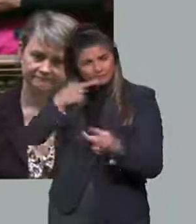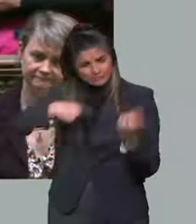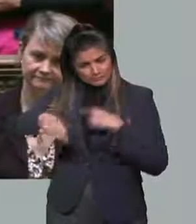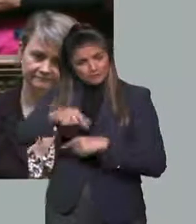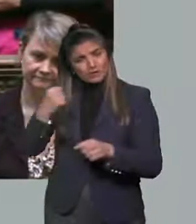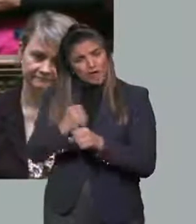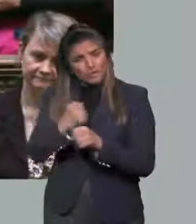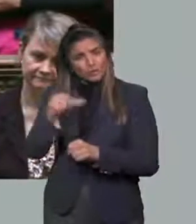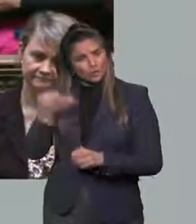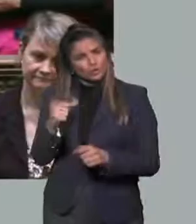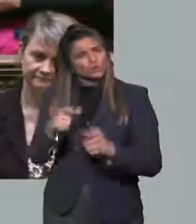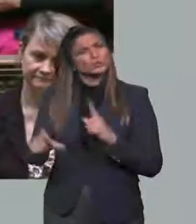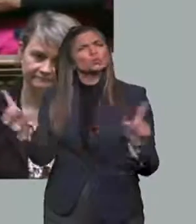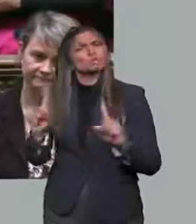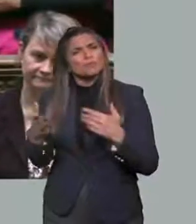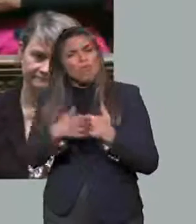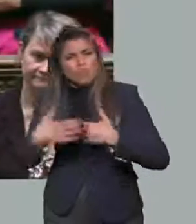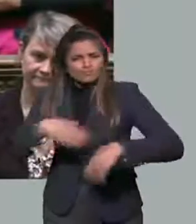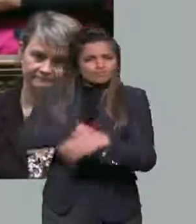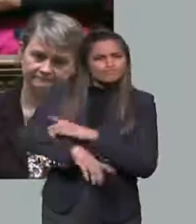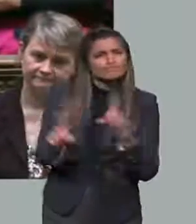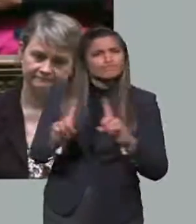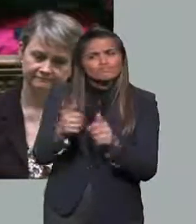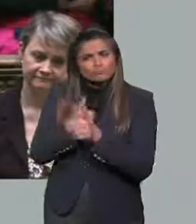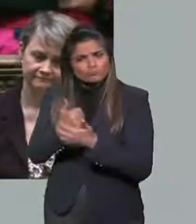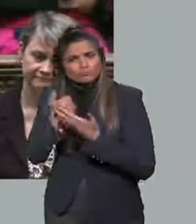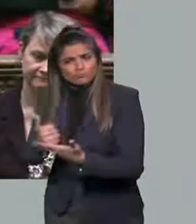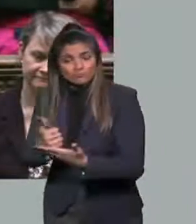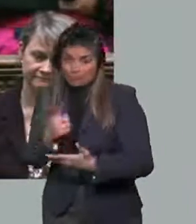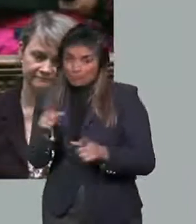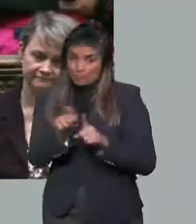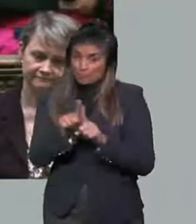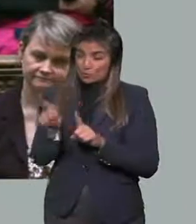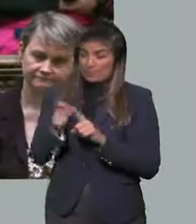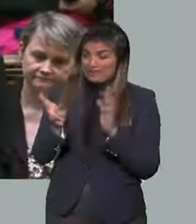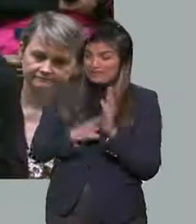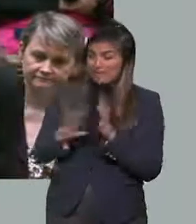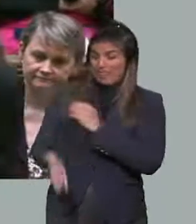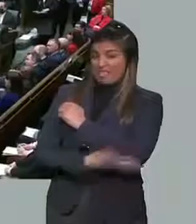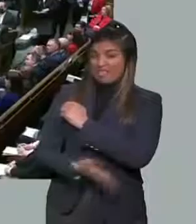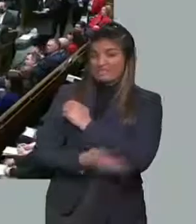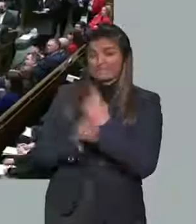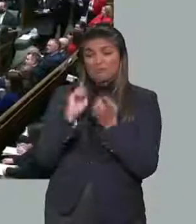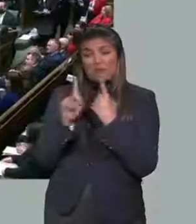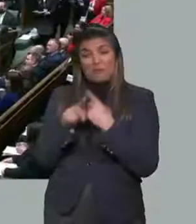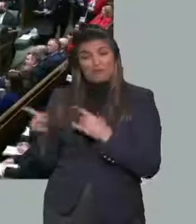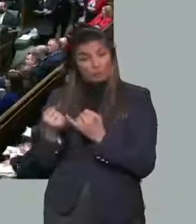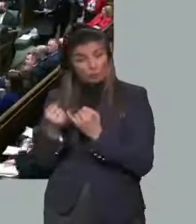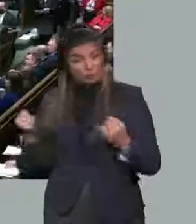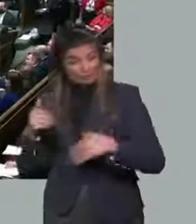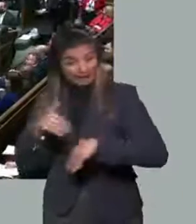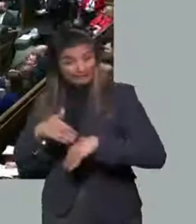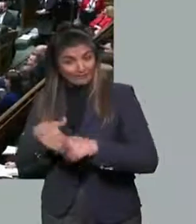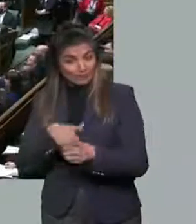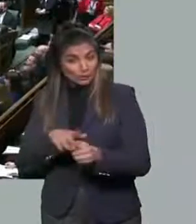British government to secure releases, and whether the lazy comments of the Prime Minister worsened the situation? Deputy